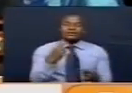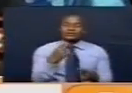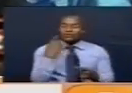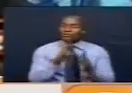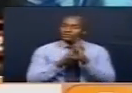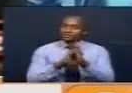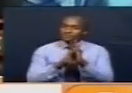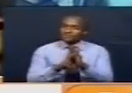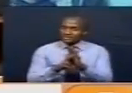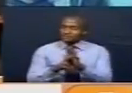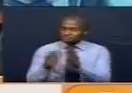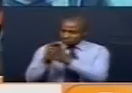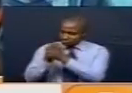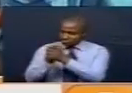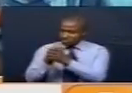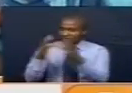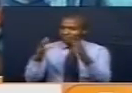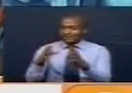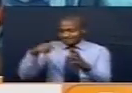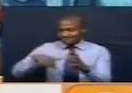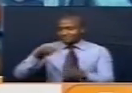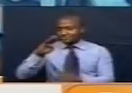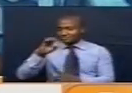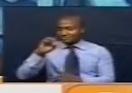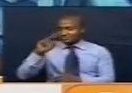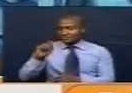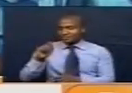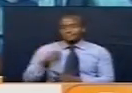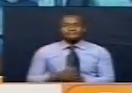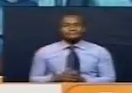Brigade in various seats here in the county of Bomet. Anne. Thanks very much, Stephen Latour.